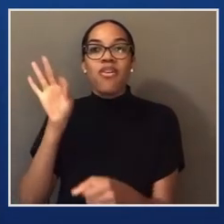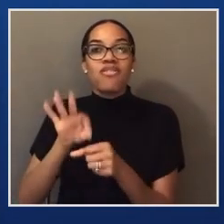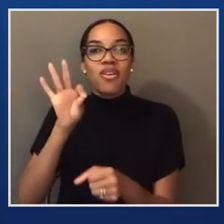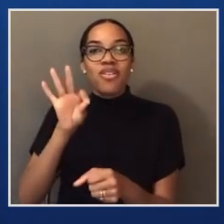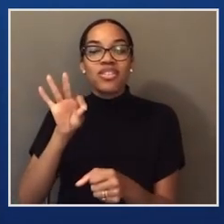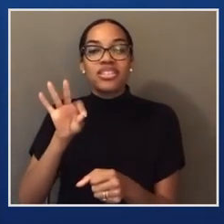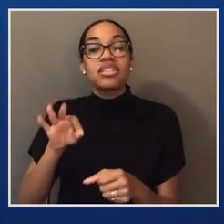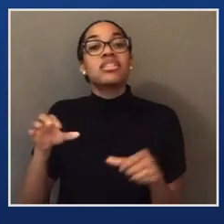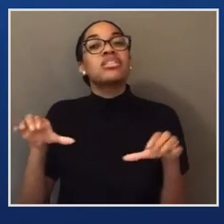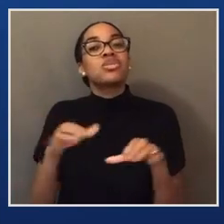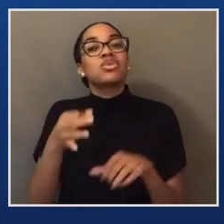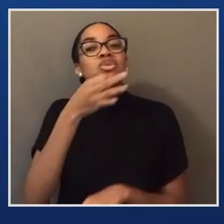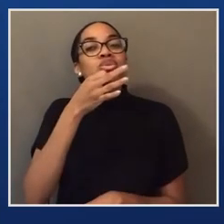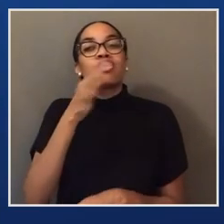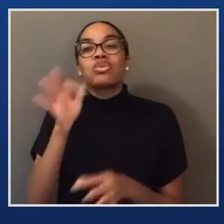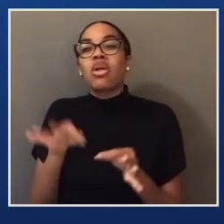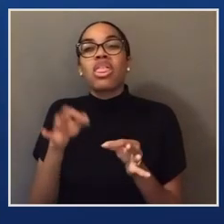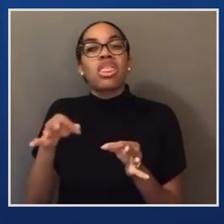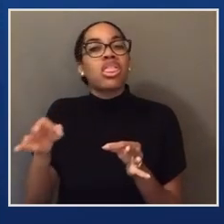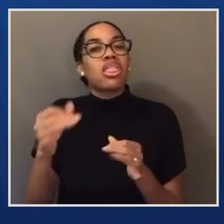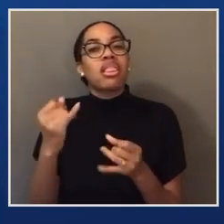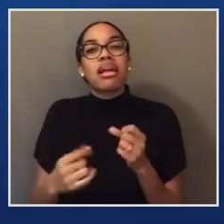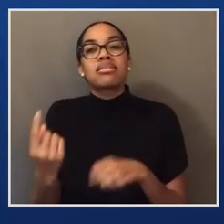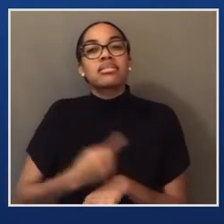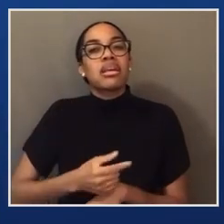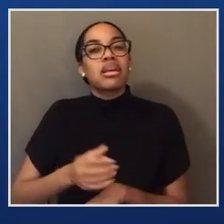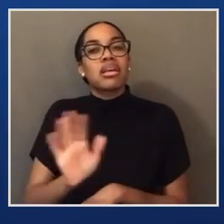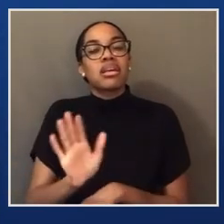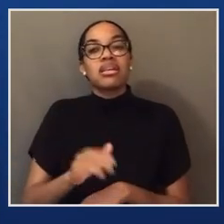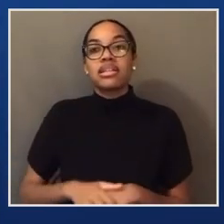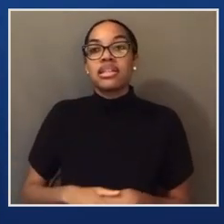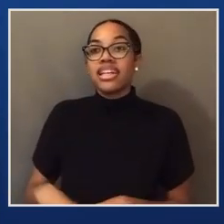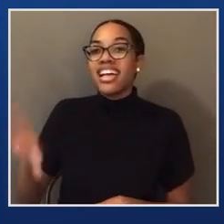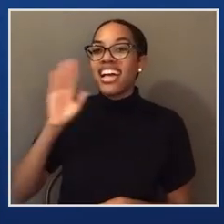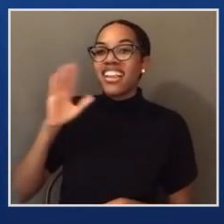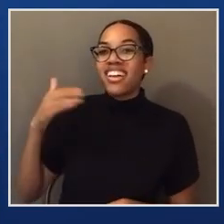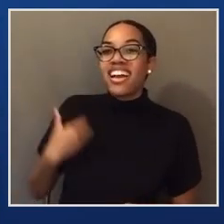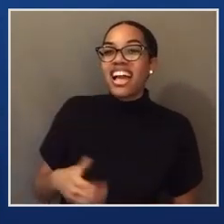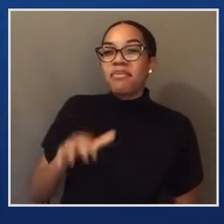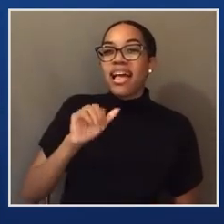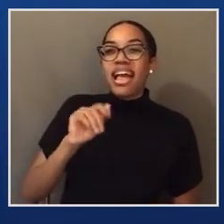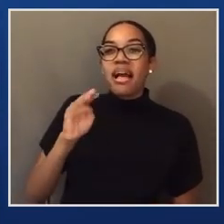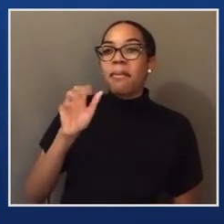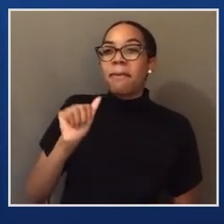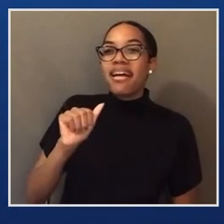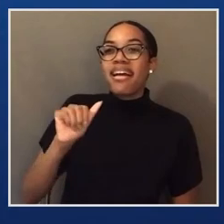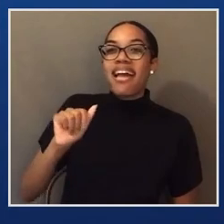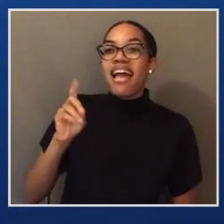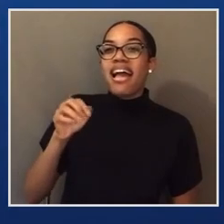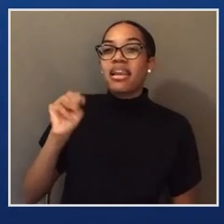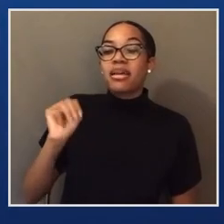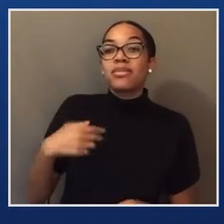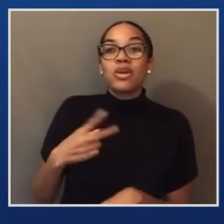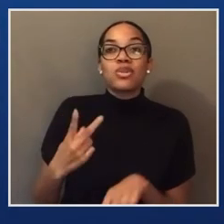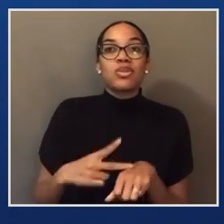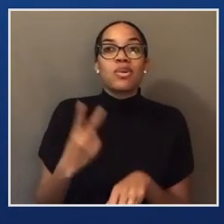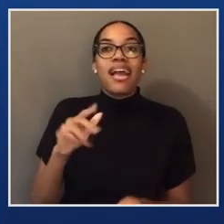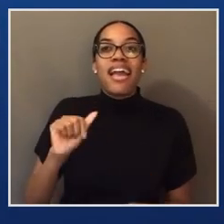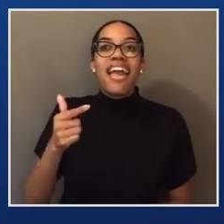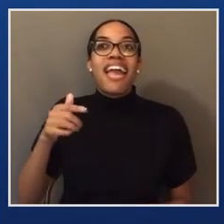soon. Don't wait till the last day. Hi, I'm Alma Adams. I'm a 2-time Aggie. I am chair of